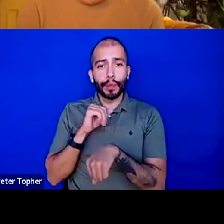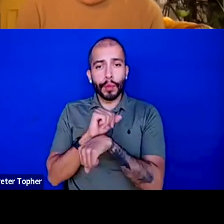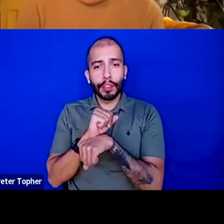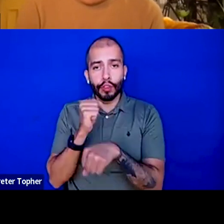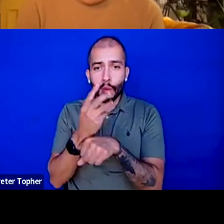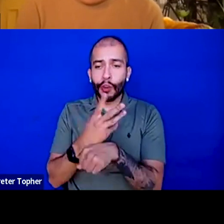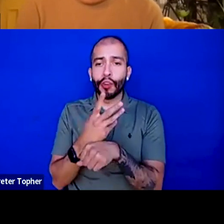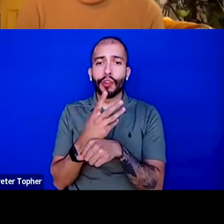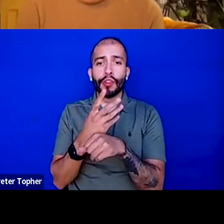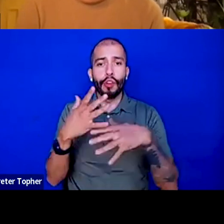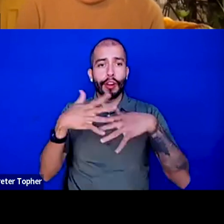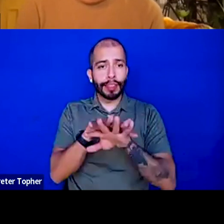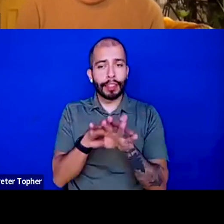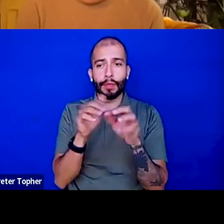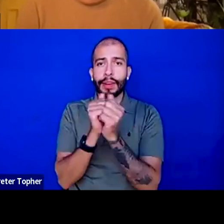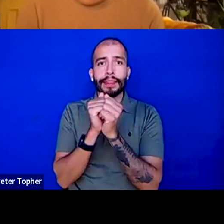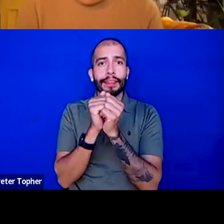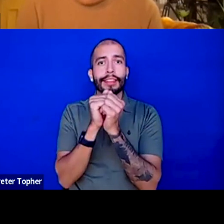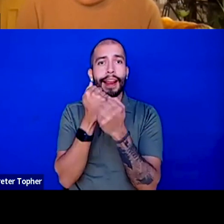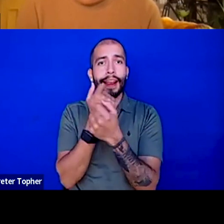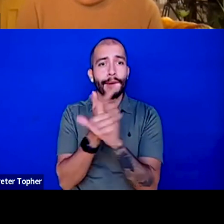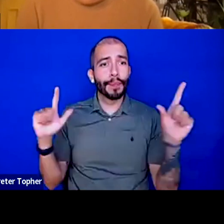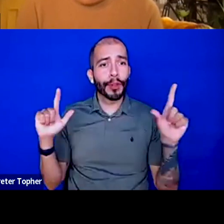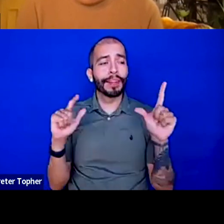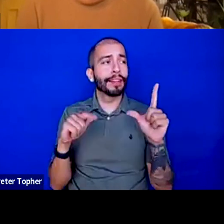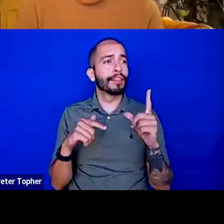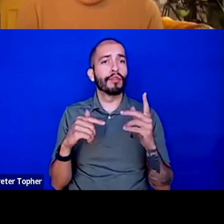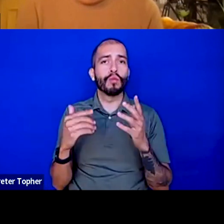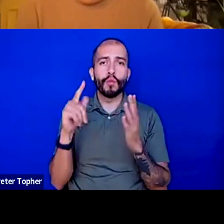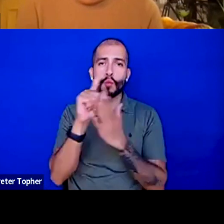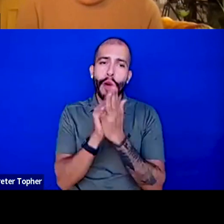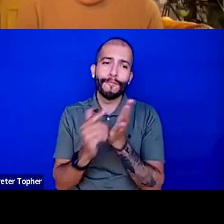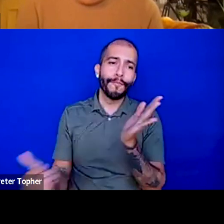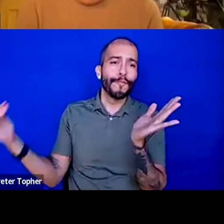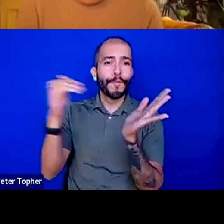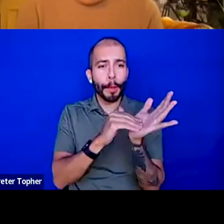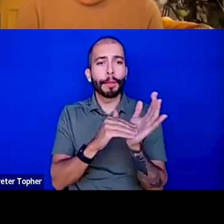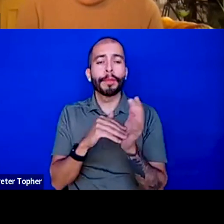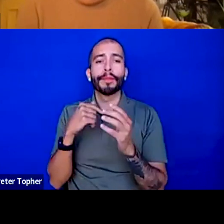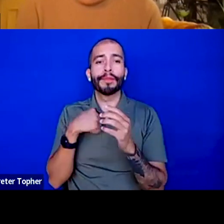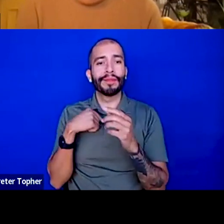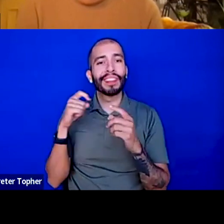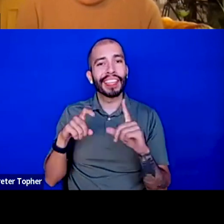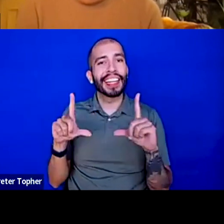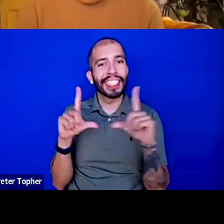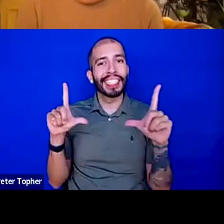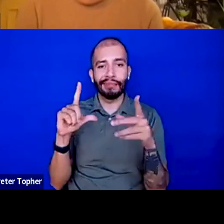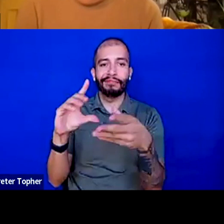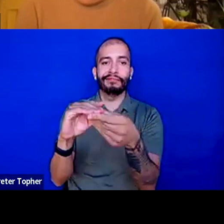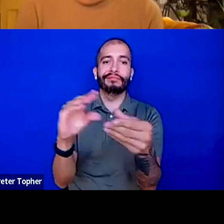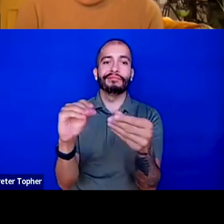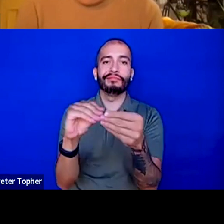into liberatory works, I need my license in order to have a voice in those spaces. Likewise, many folks need